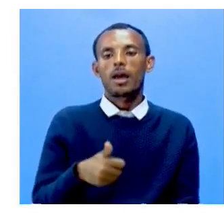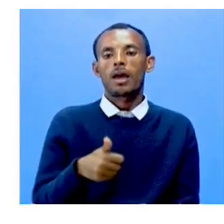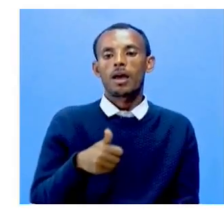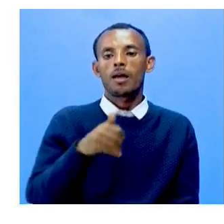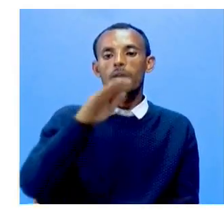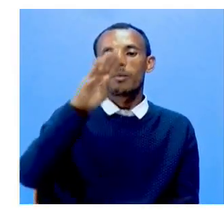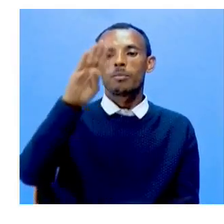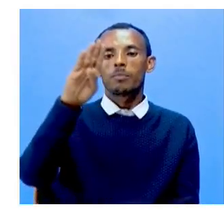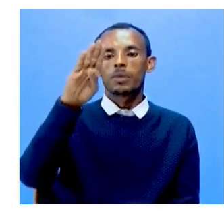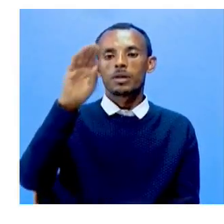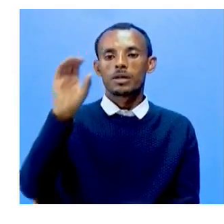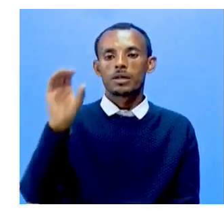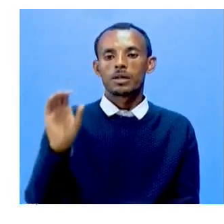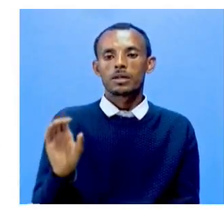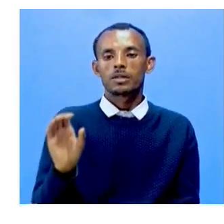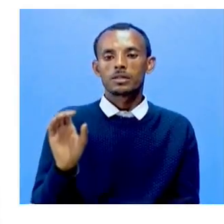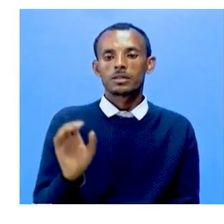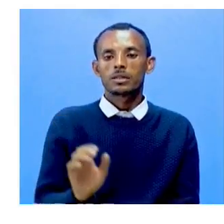ABC